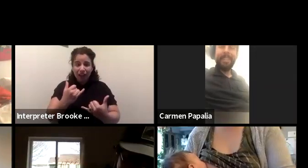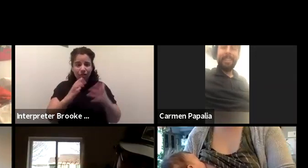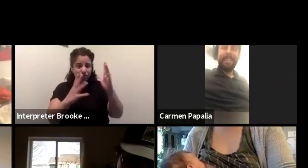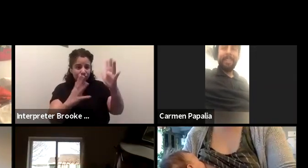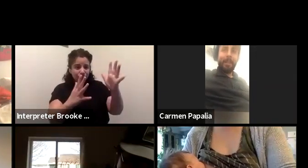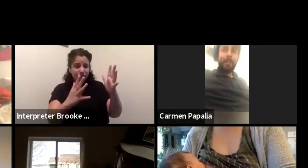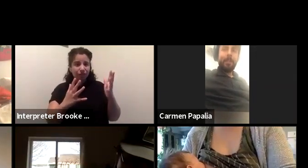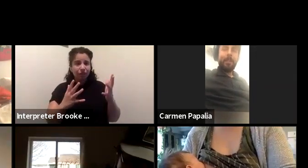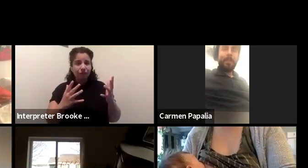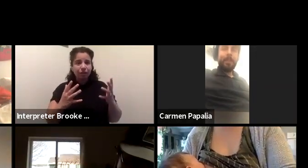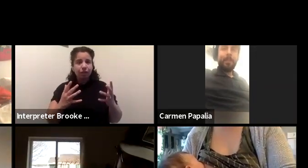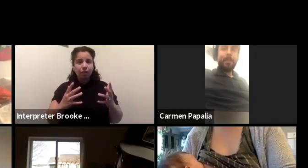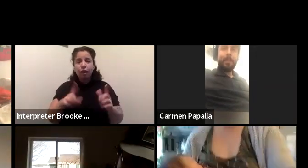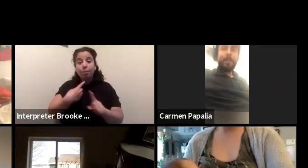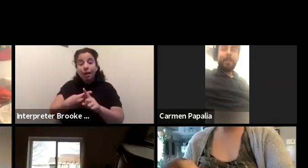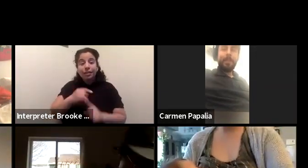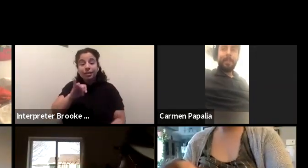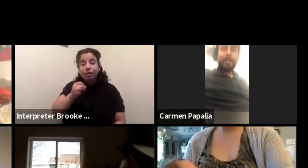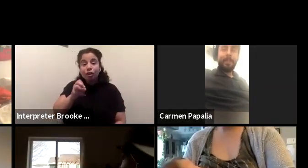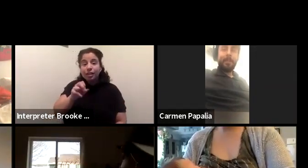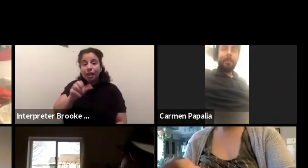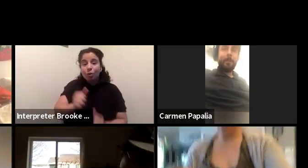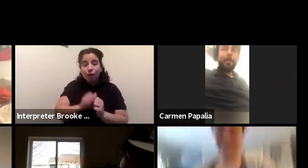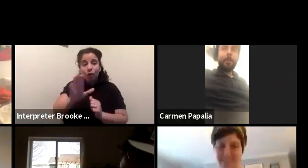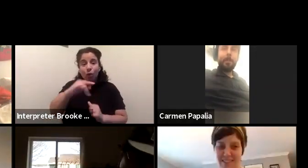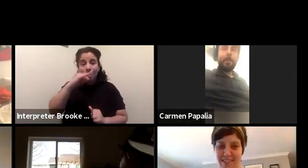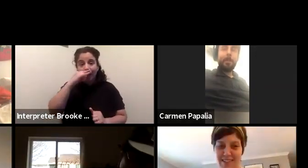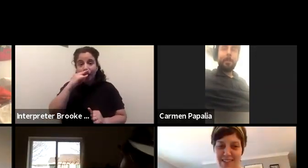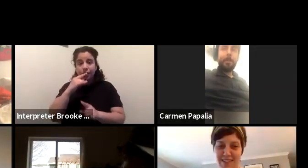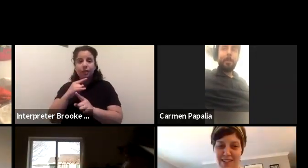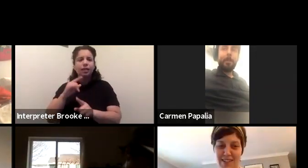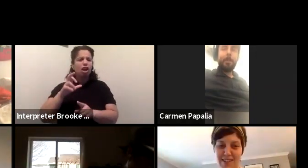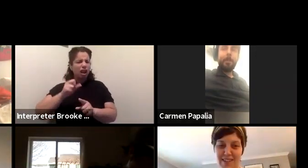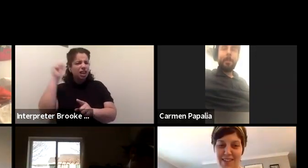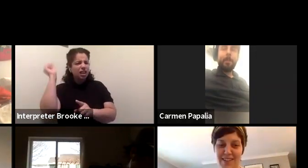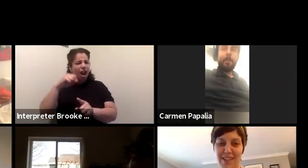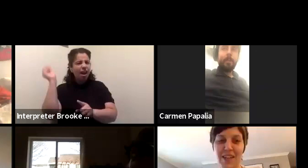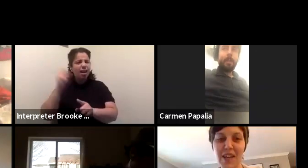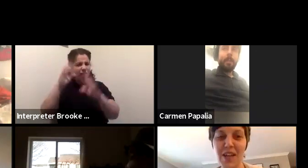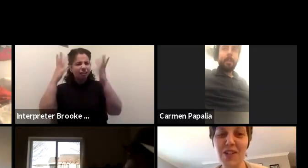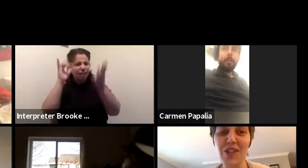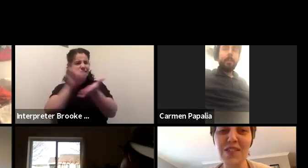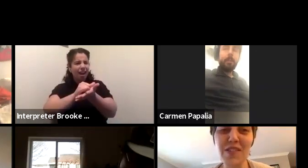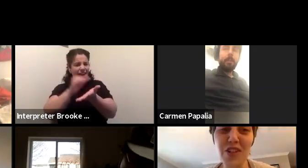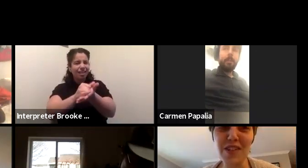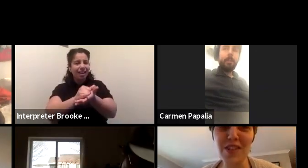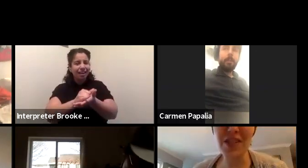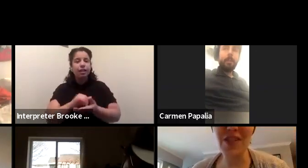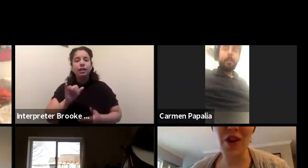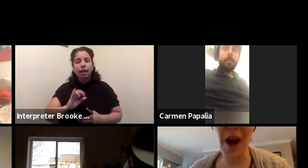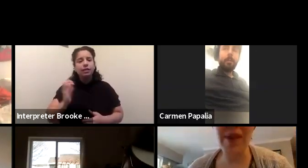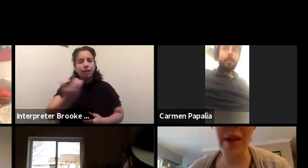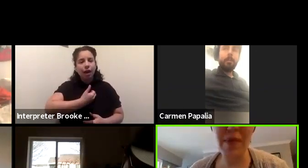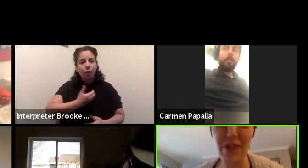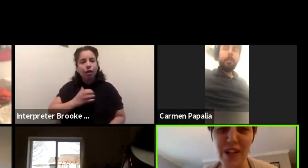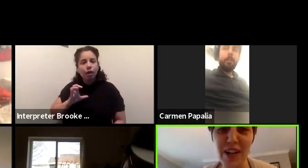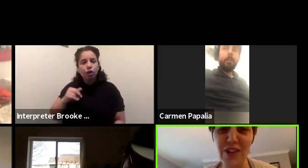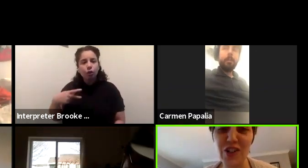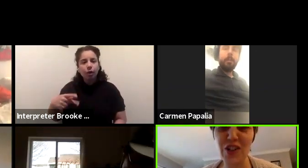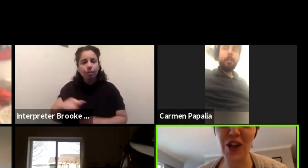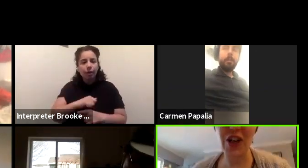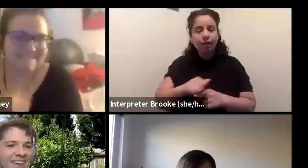And your child, and Jessica. This is part of what cripping practice is. Going back to just to describe